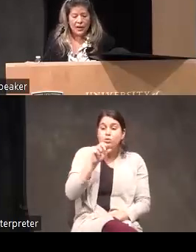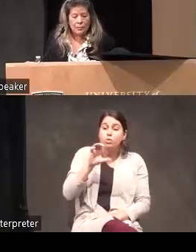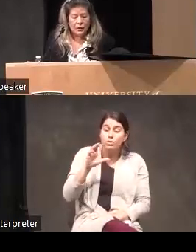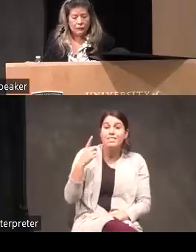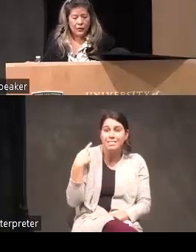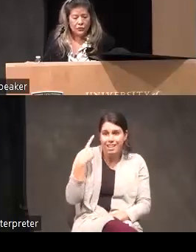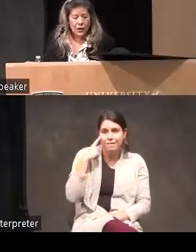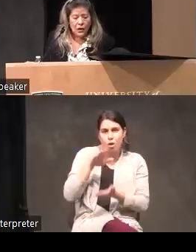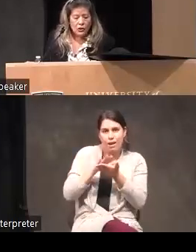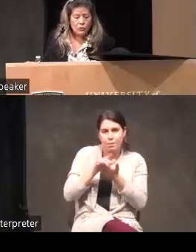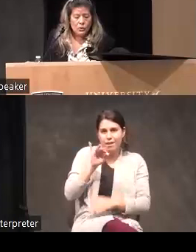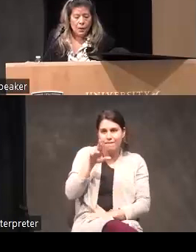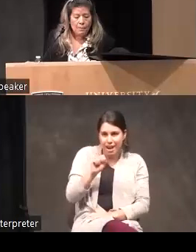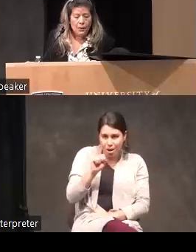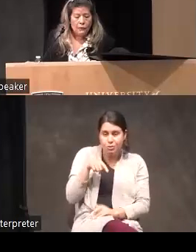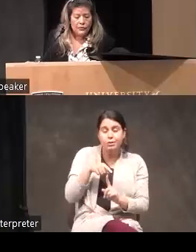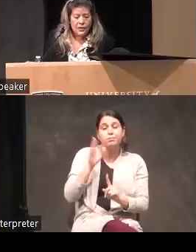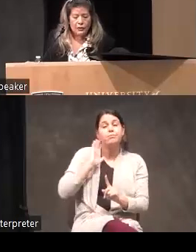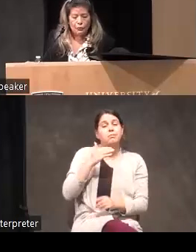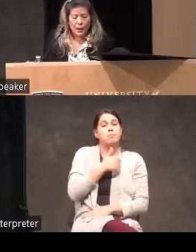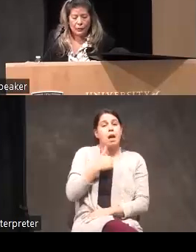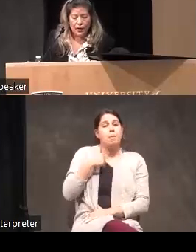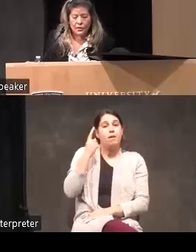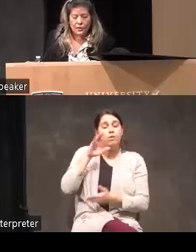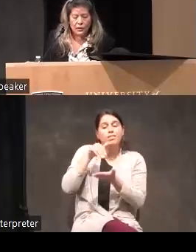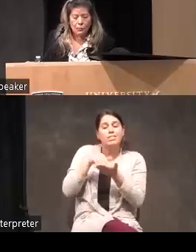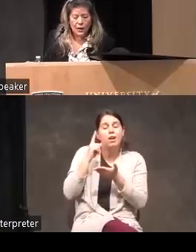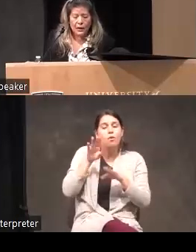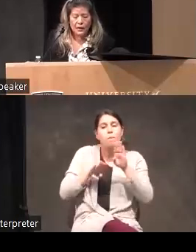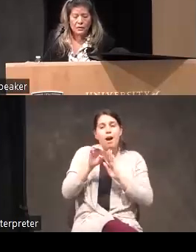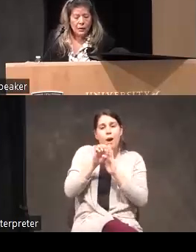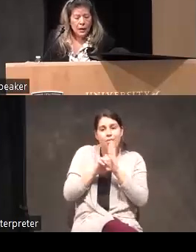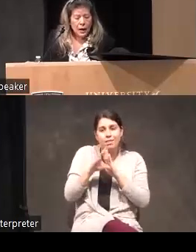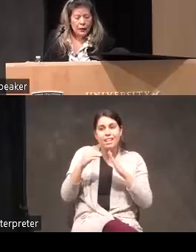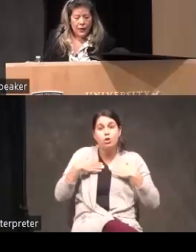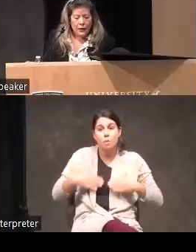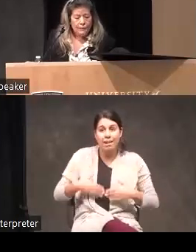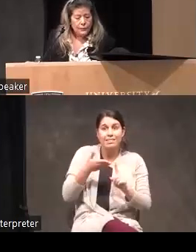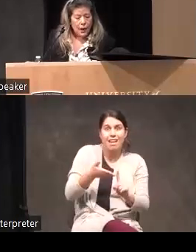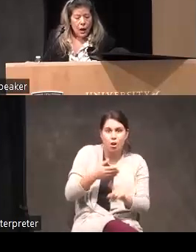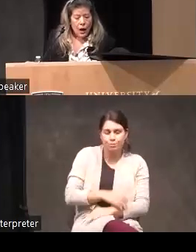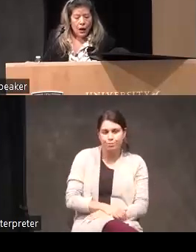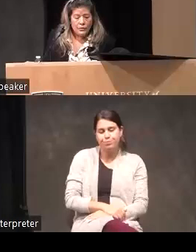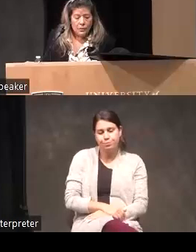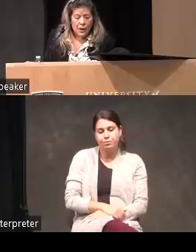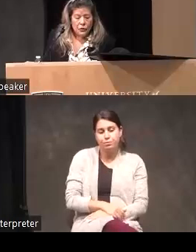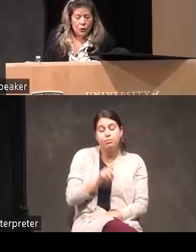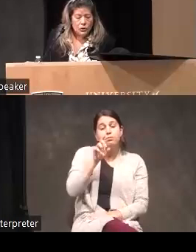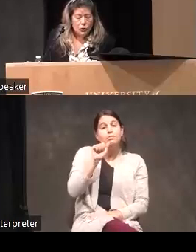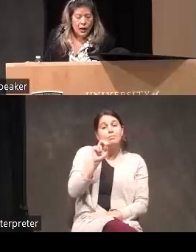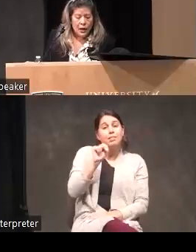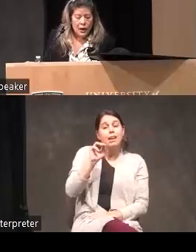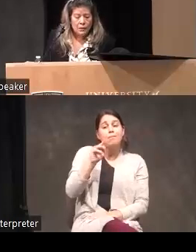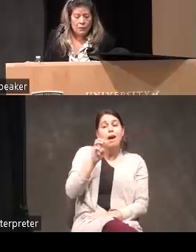of academic affairs. She was a member of the Center for Bioethics and Humanities there. Dean Matthew